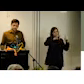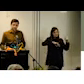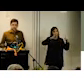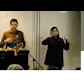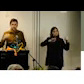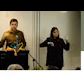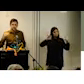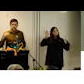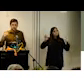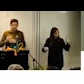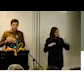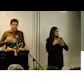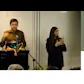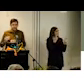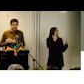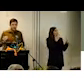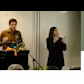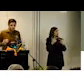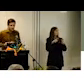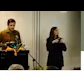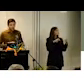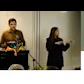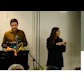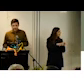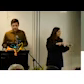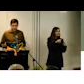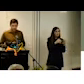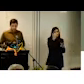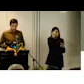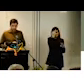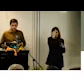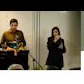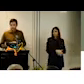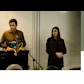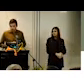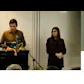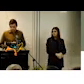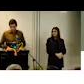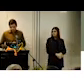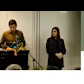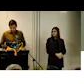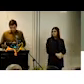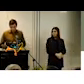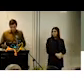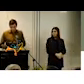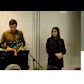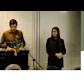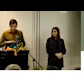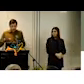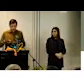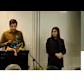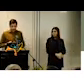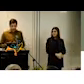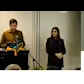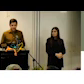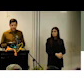which are represented by different patterns of activity of our brain signals. And